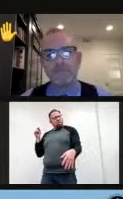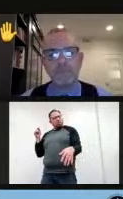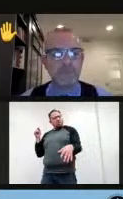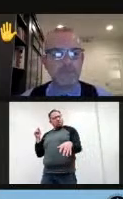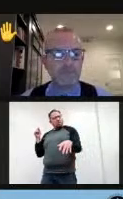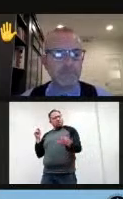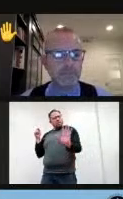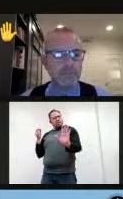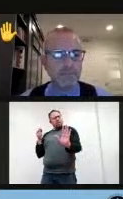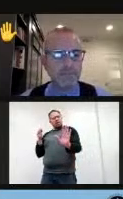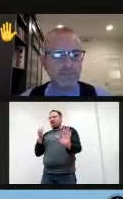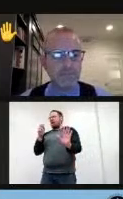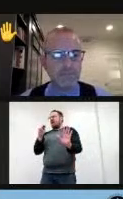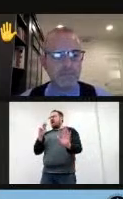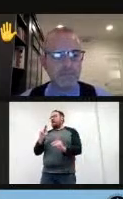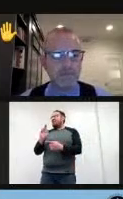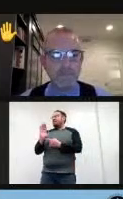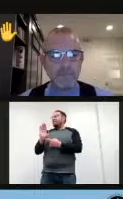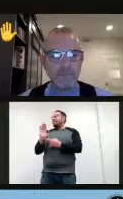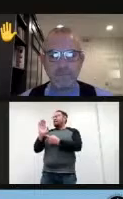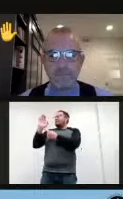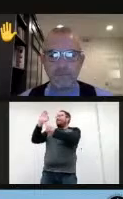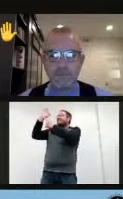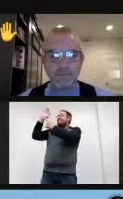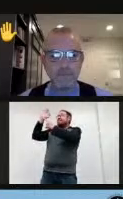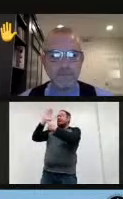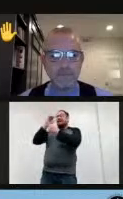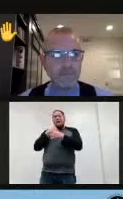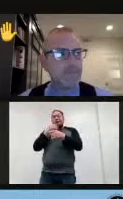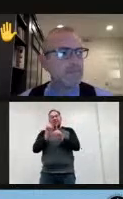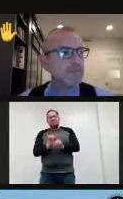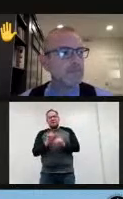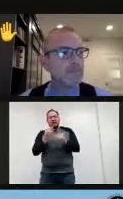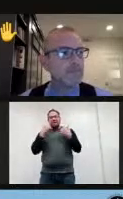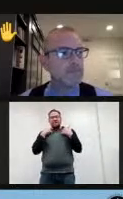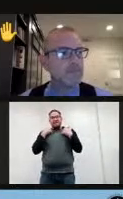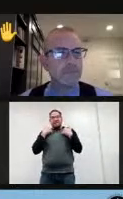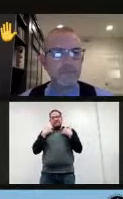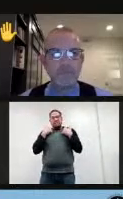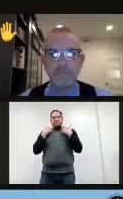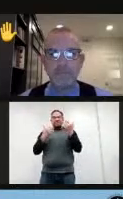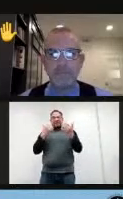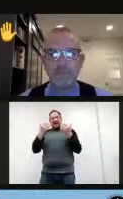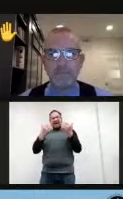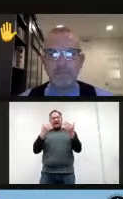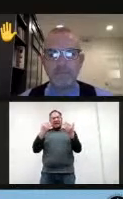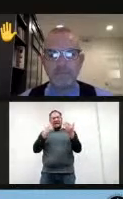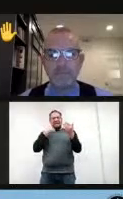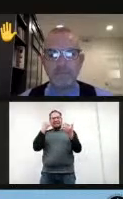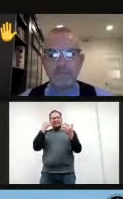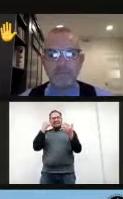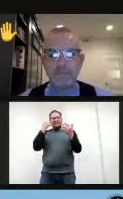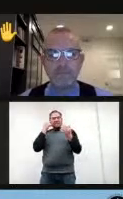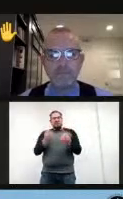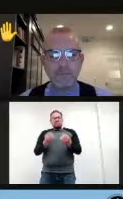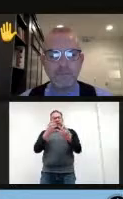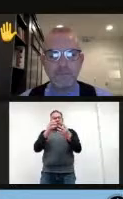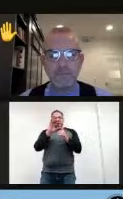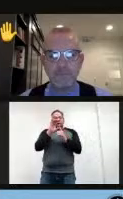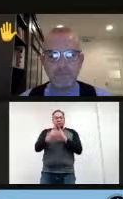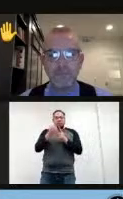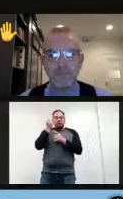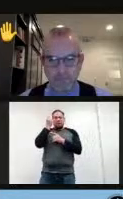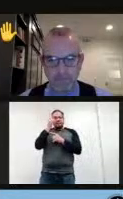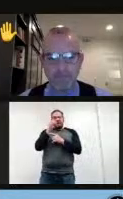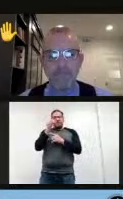Hank has his hand up, and I also just have, I do think it's multicultural competence and